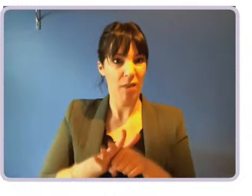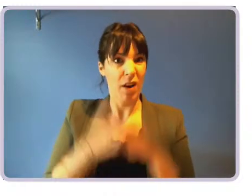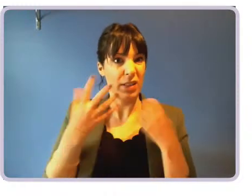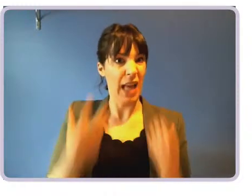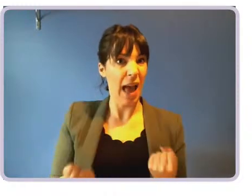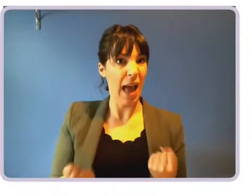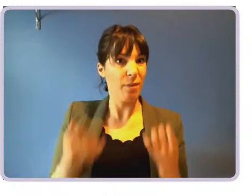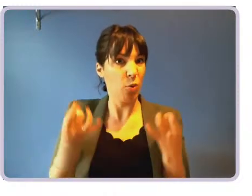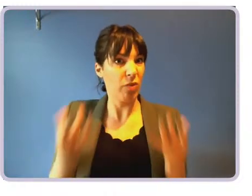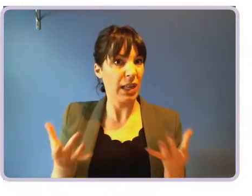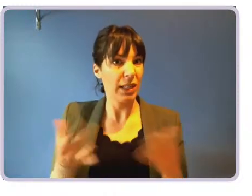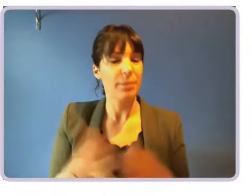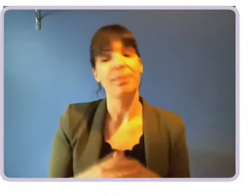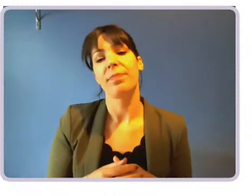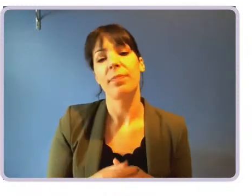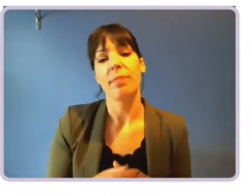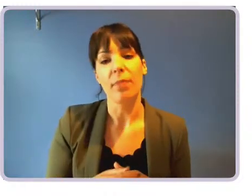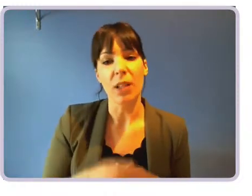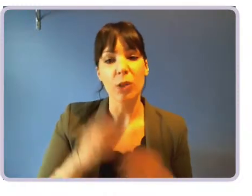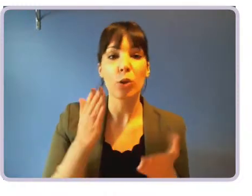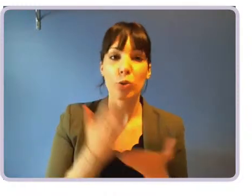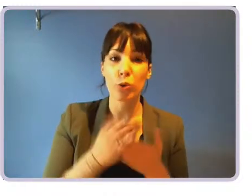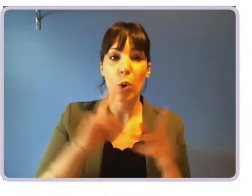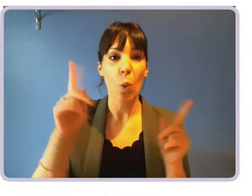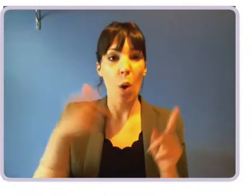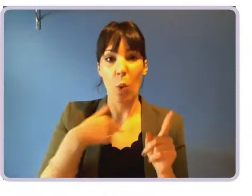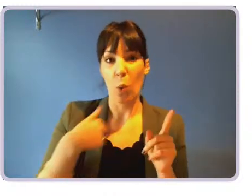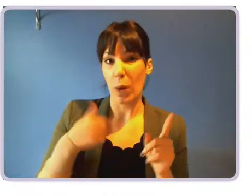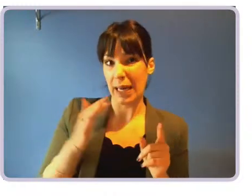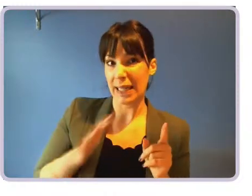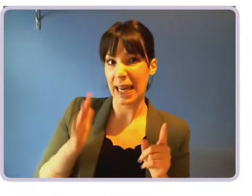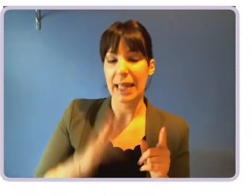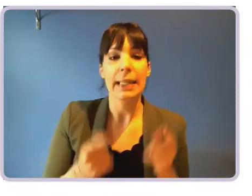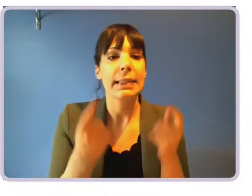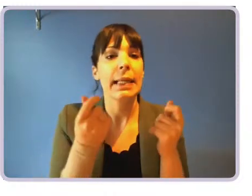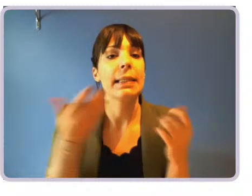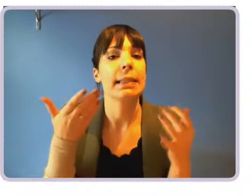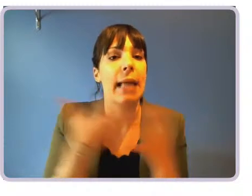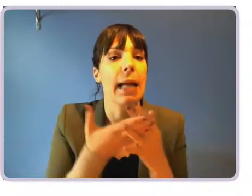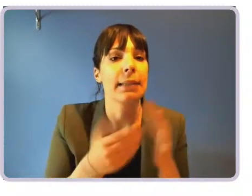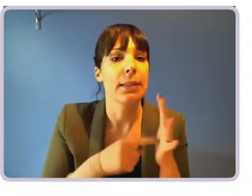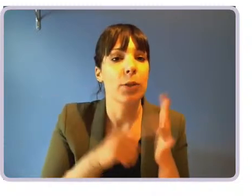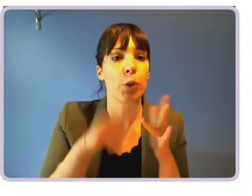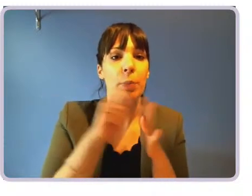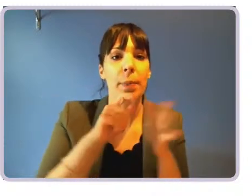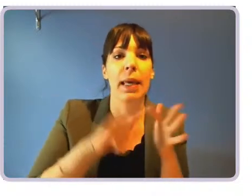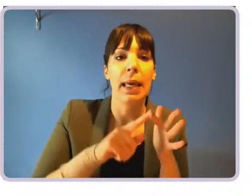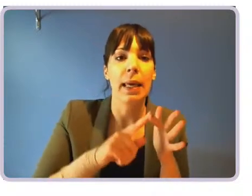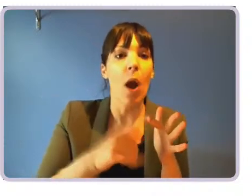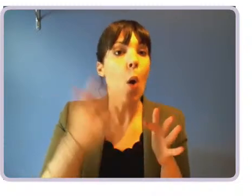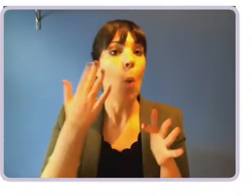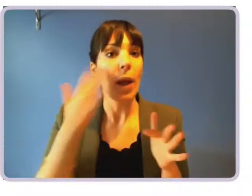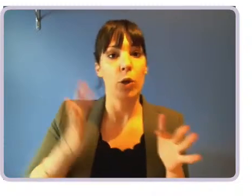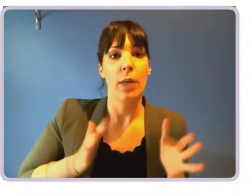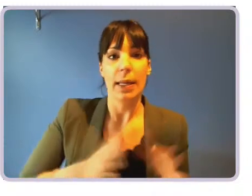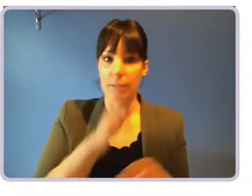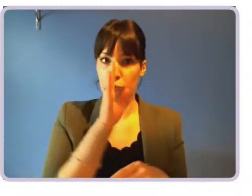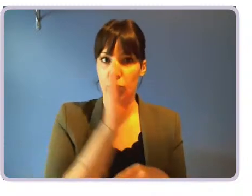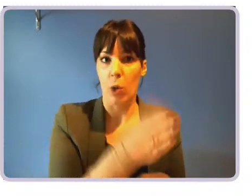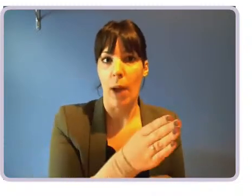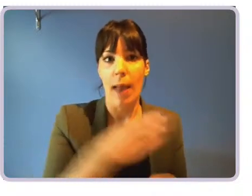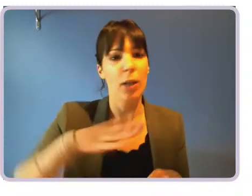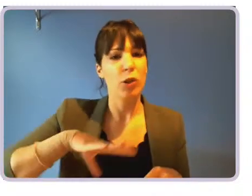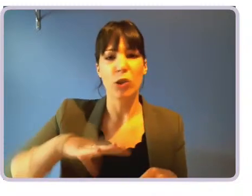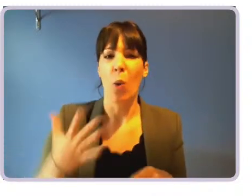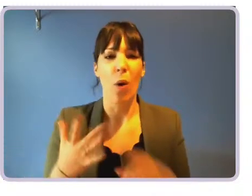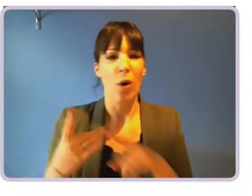what we need is very easy access to PPE as needed rather than complicated ways of having to access